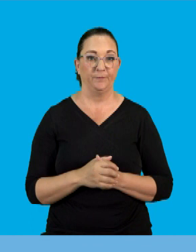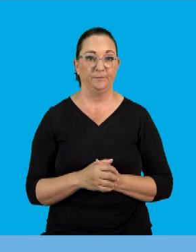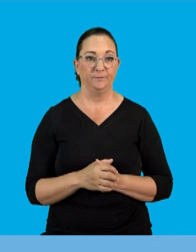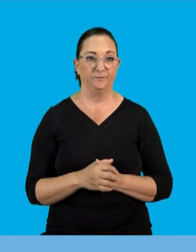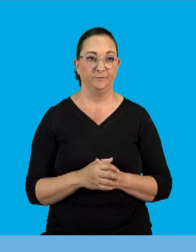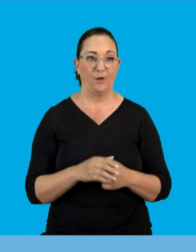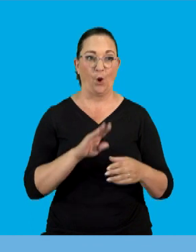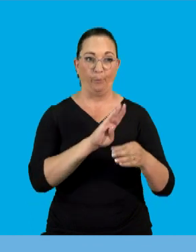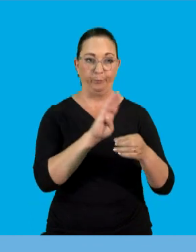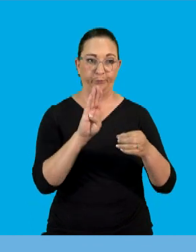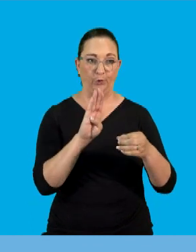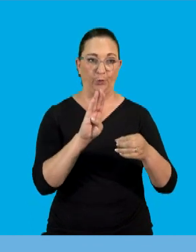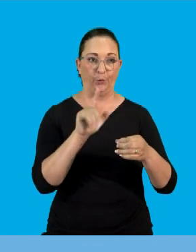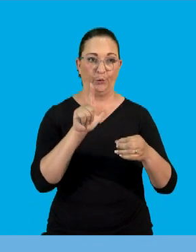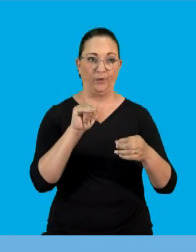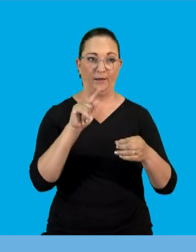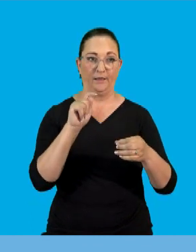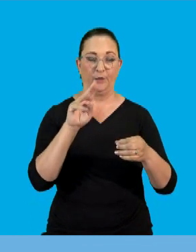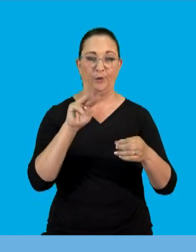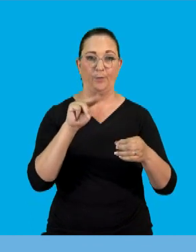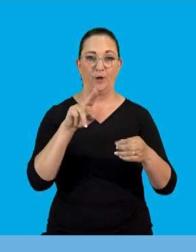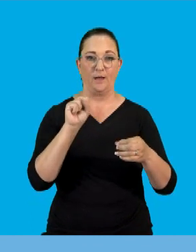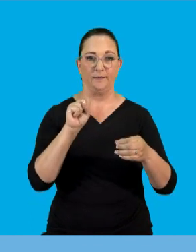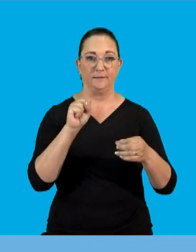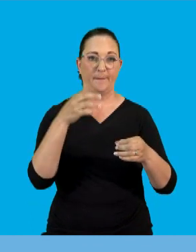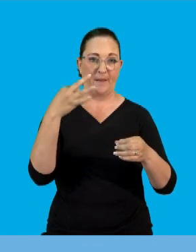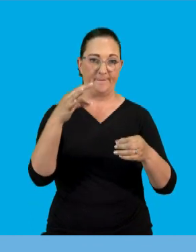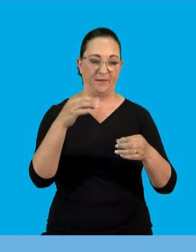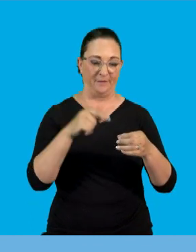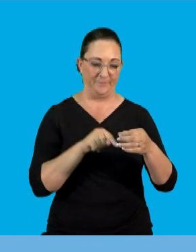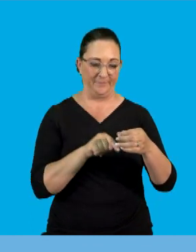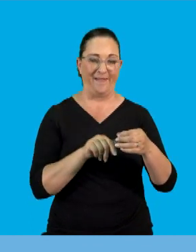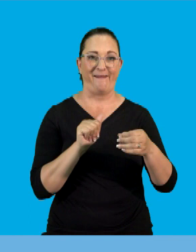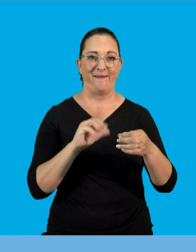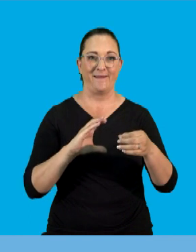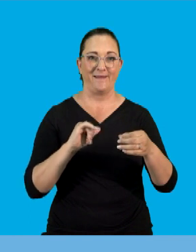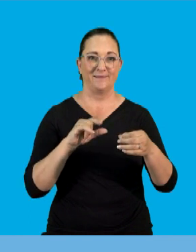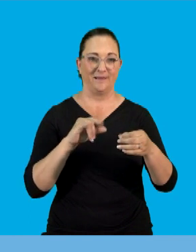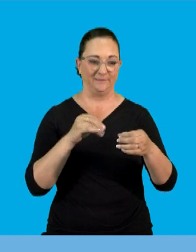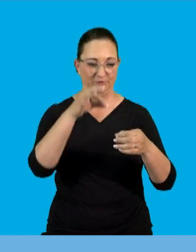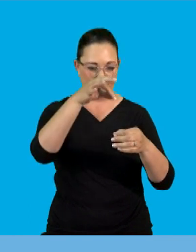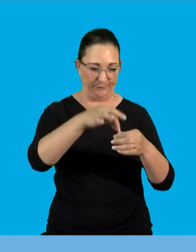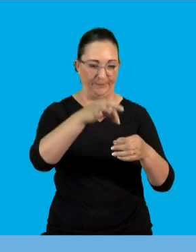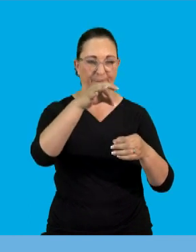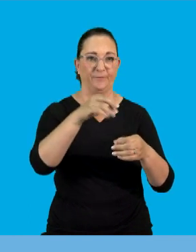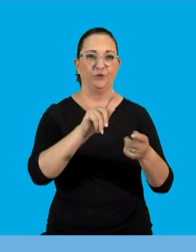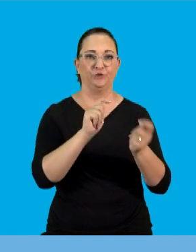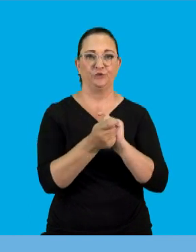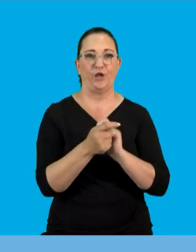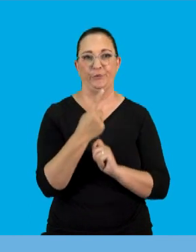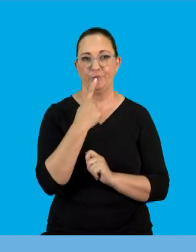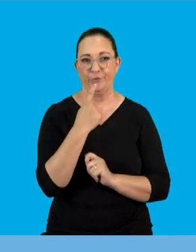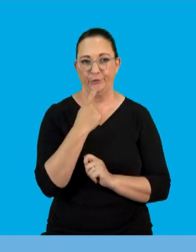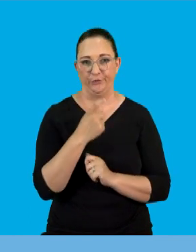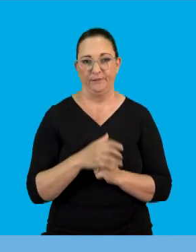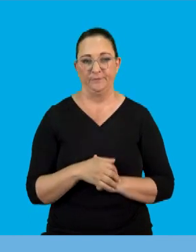if you dip a blue litmus paper into an acid, it is going to turn red. So blue litmus